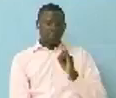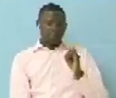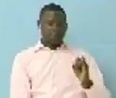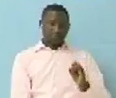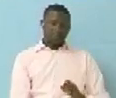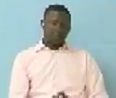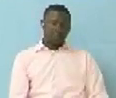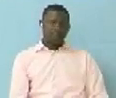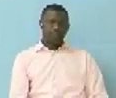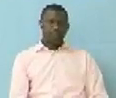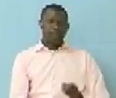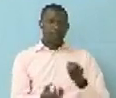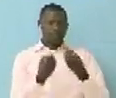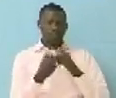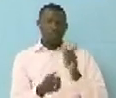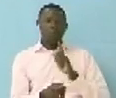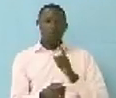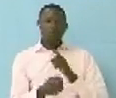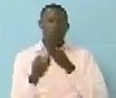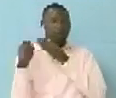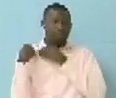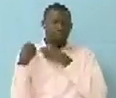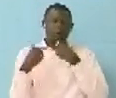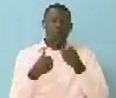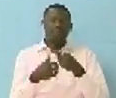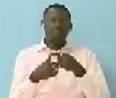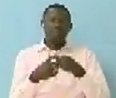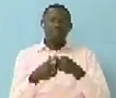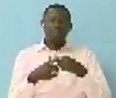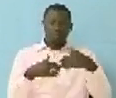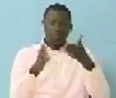Tell us what was the role of the panel members.